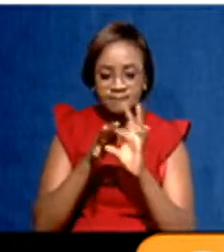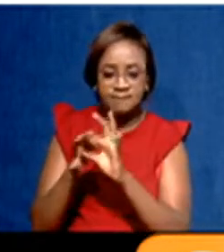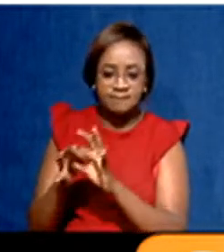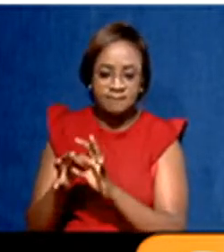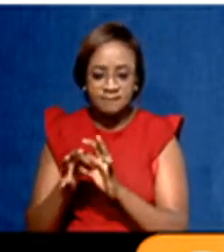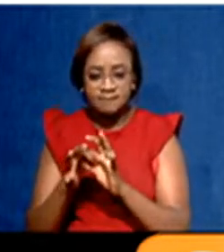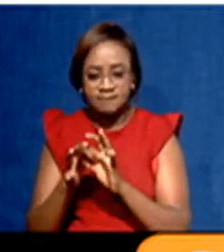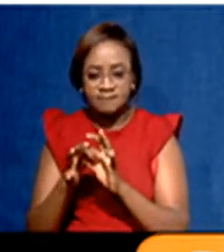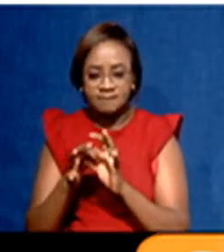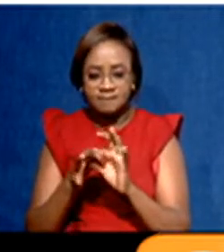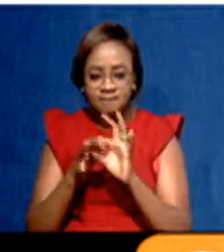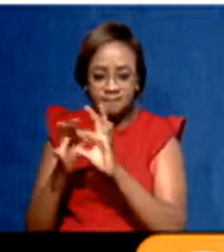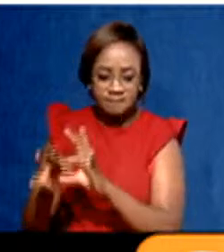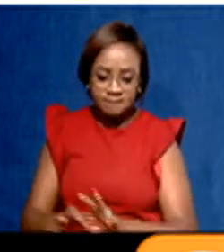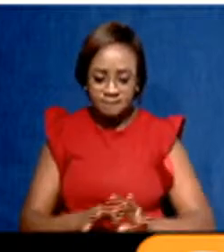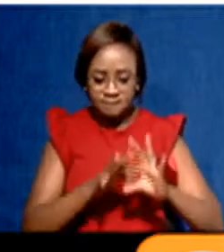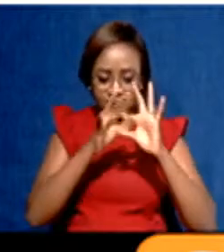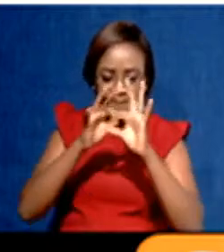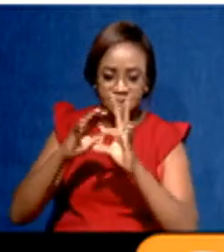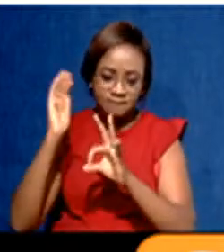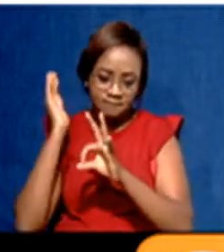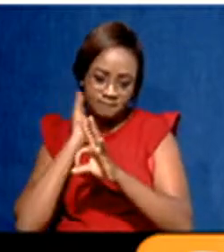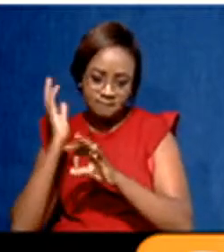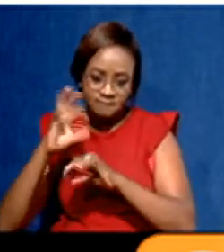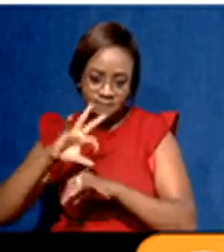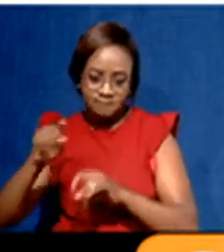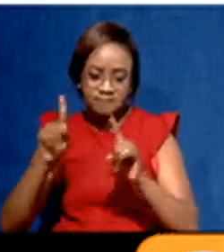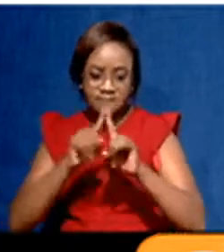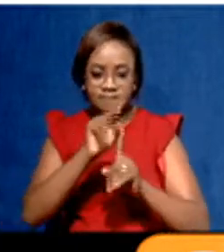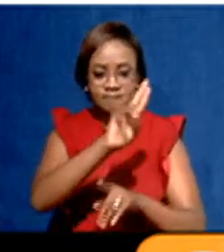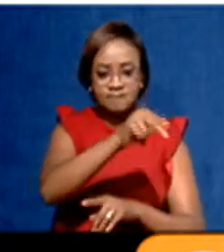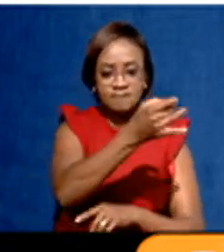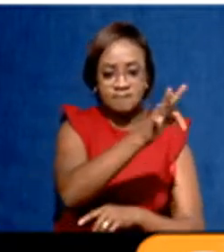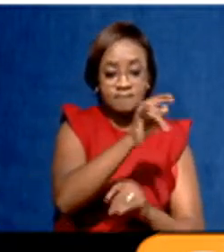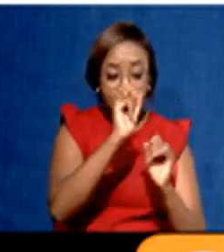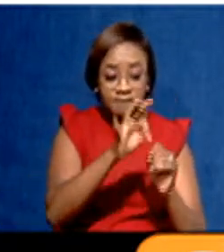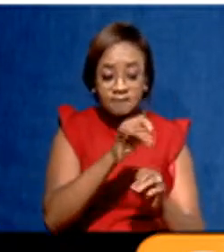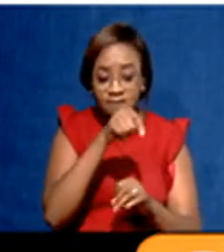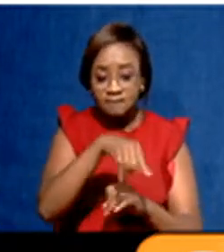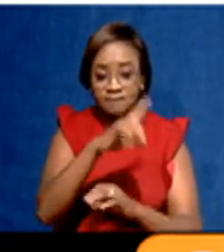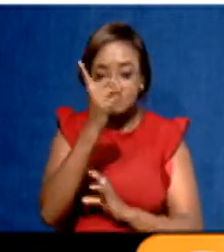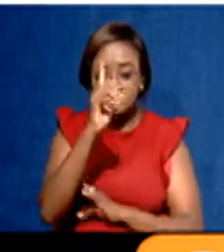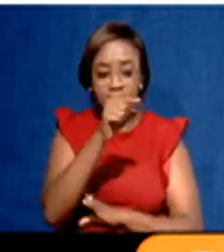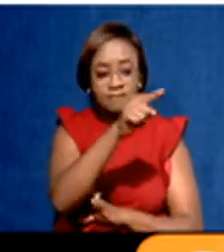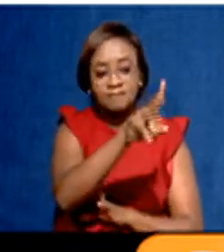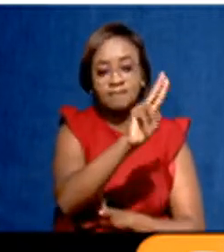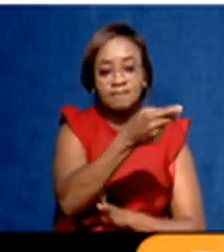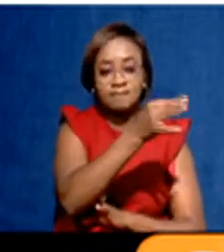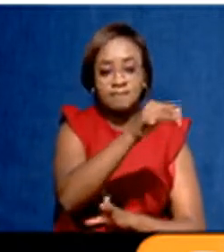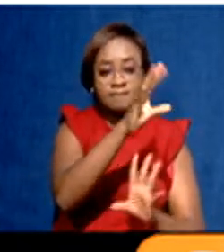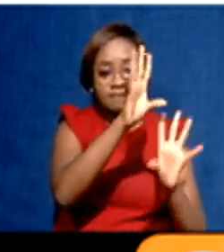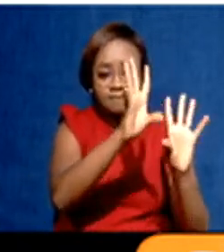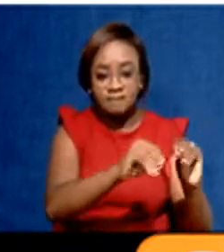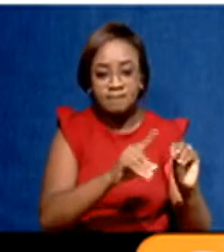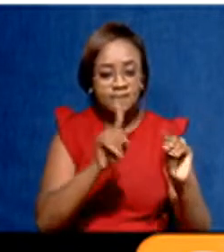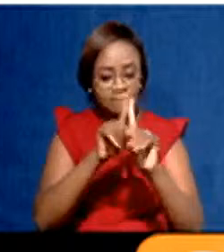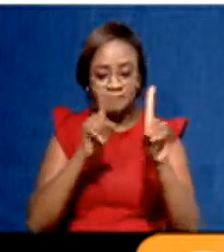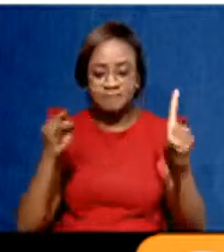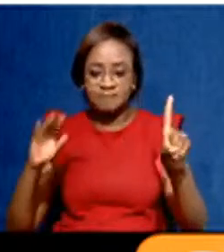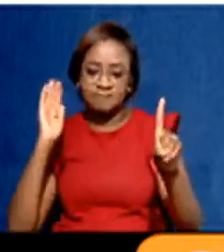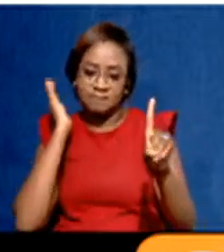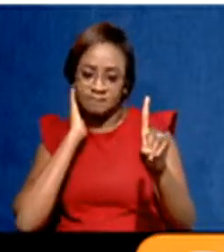national government. So when their machines go off here in Nairobi, also machines go off in Murang'a. To